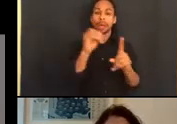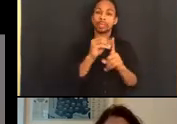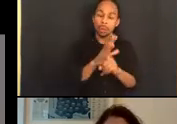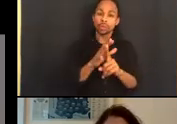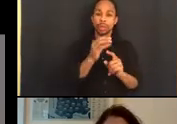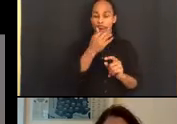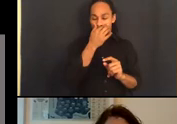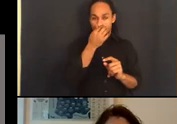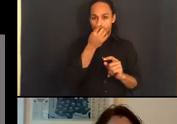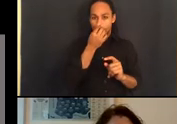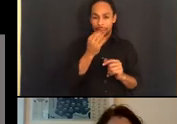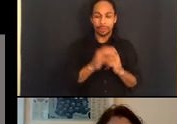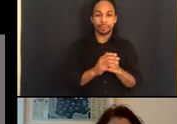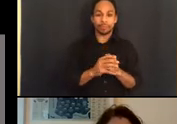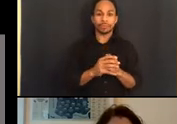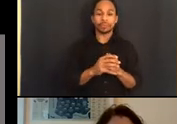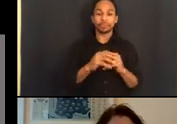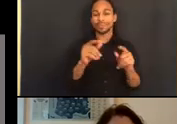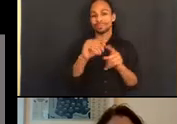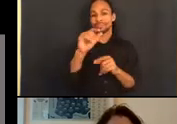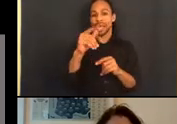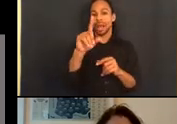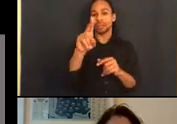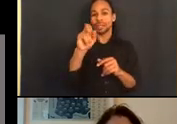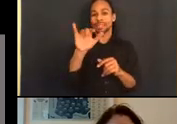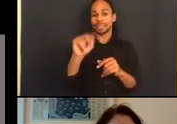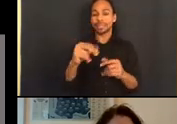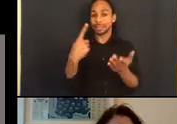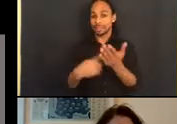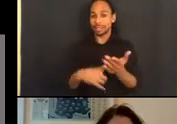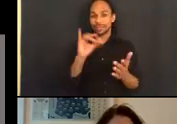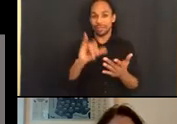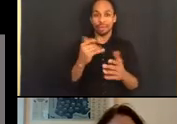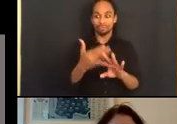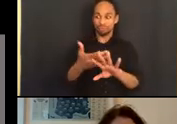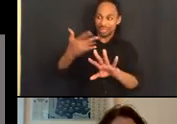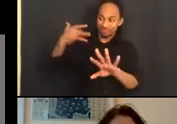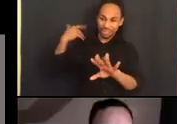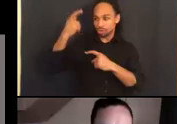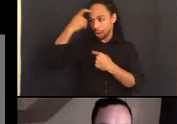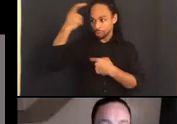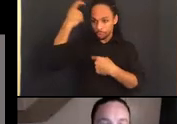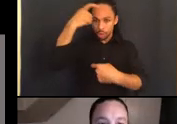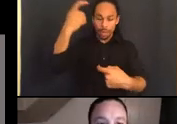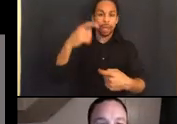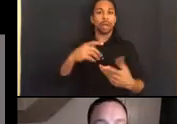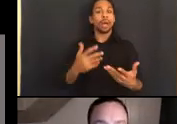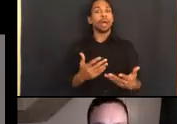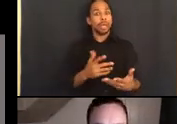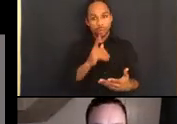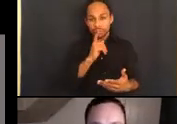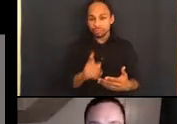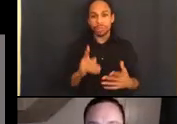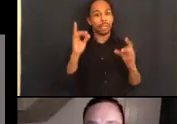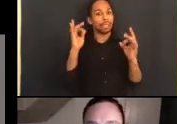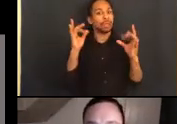previous co-panelist, Mr. Gibson, had just discussed, you know, it's incredibly